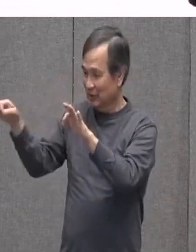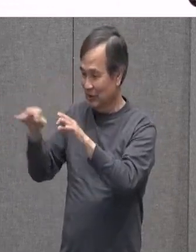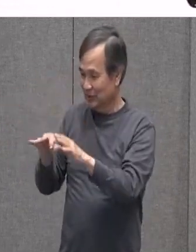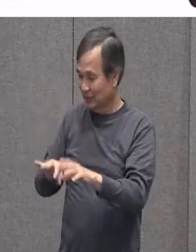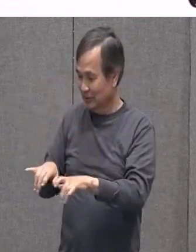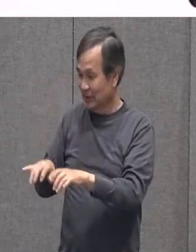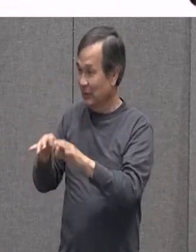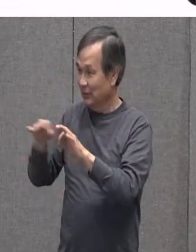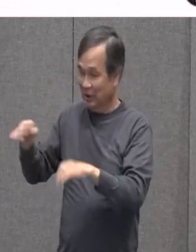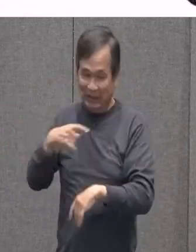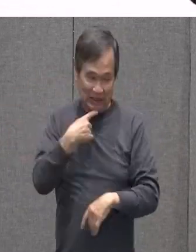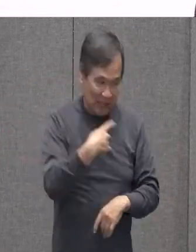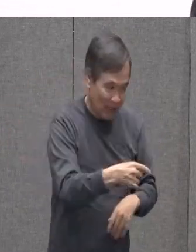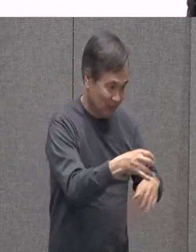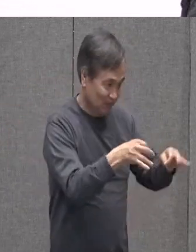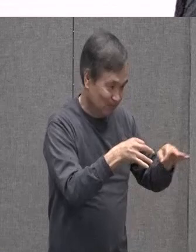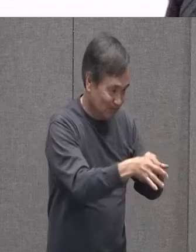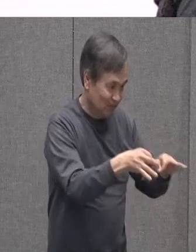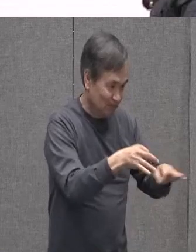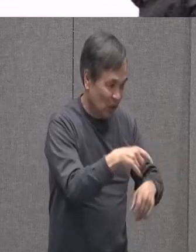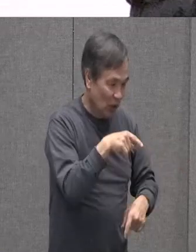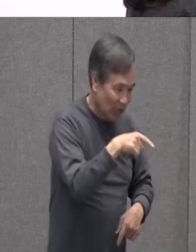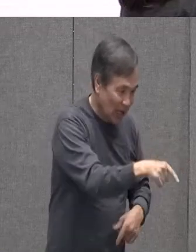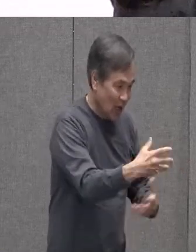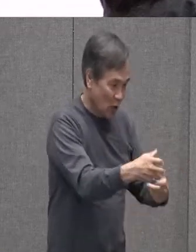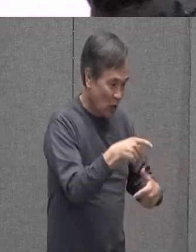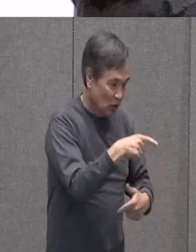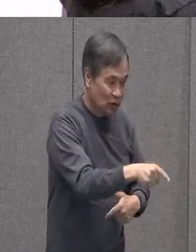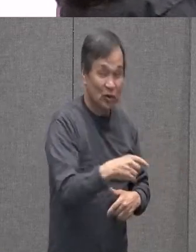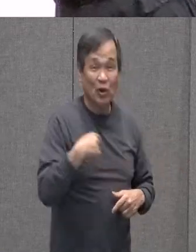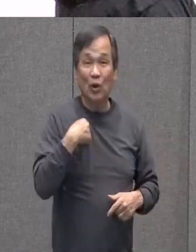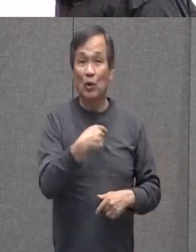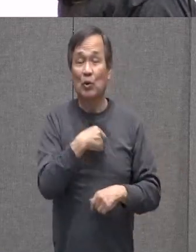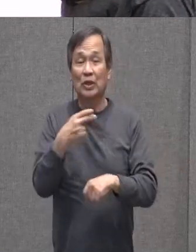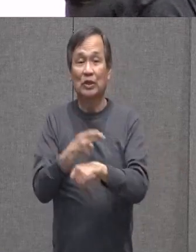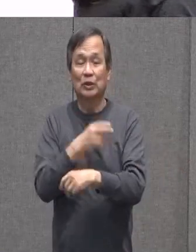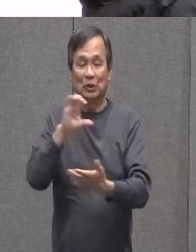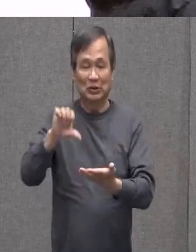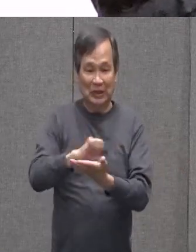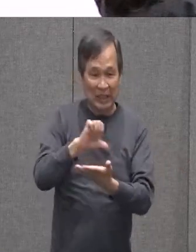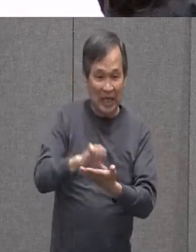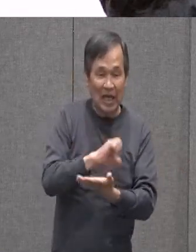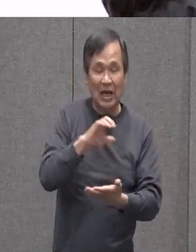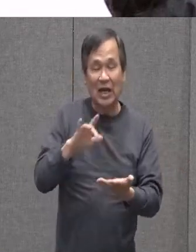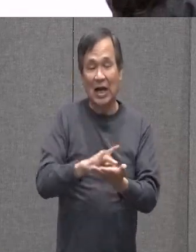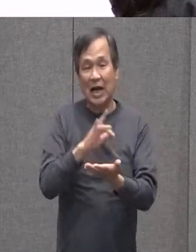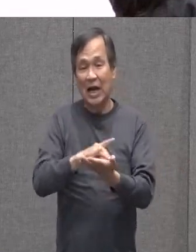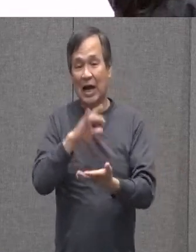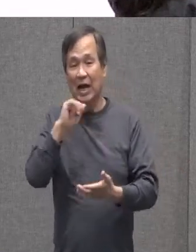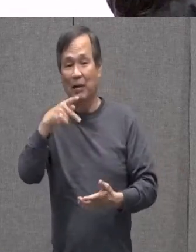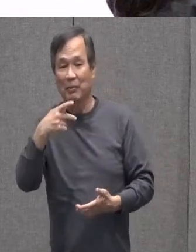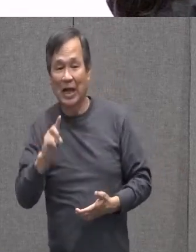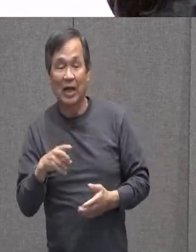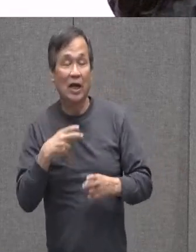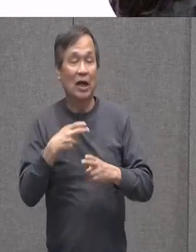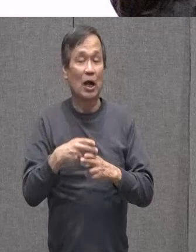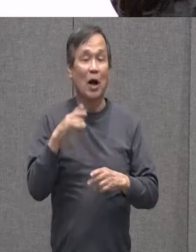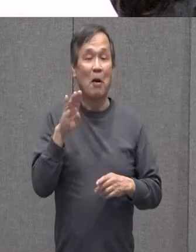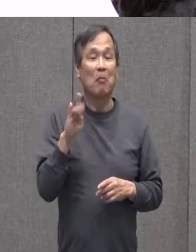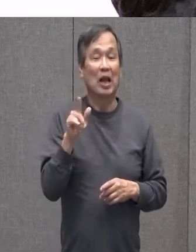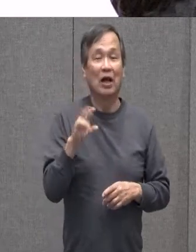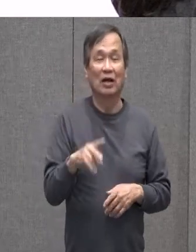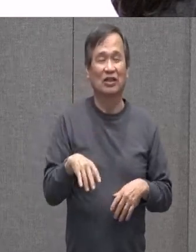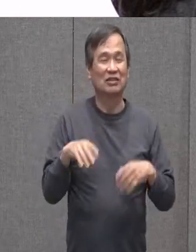of what's called block coding. Yes. We do that on iPads and computers, and we take shapes and we put them together, and it helps